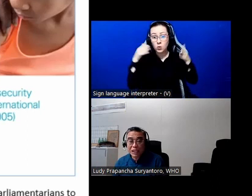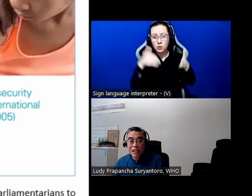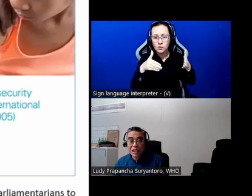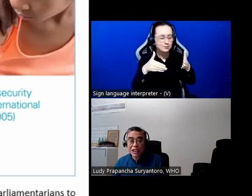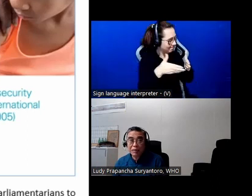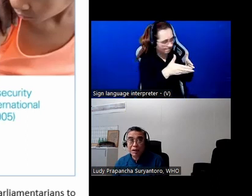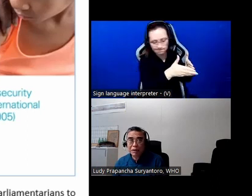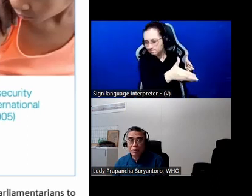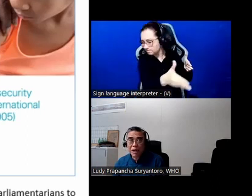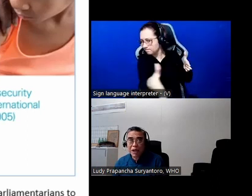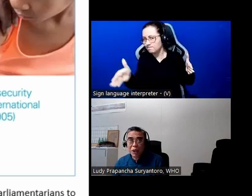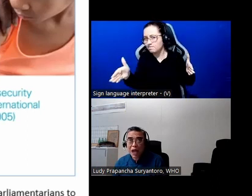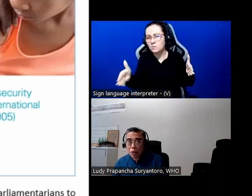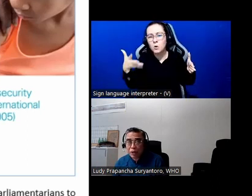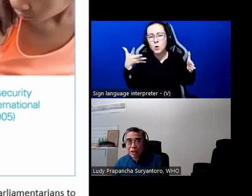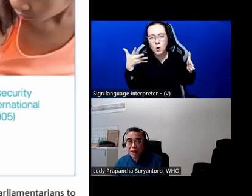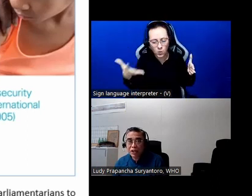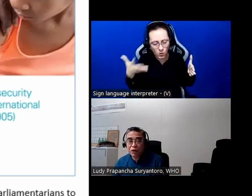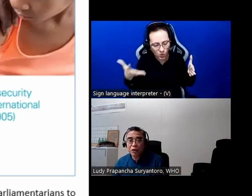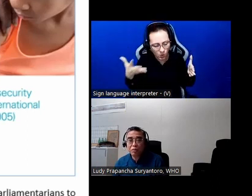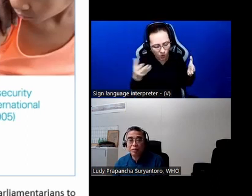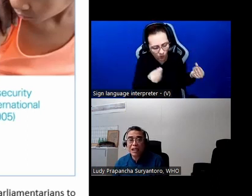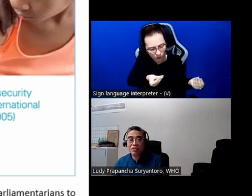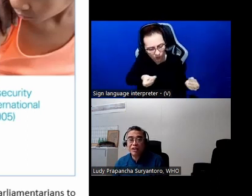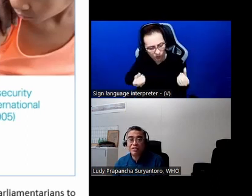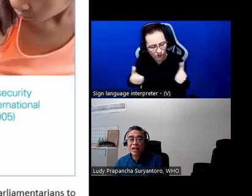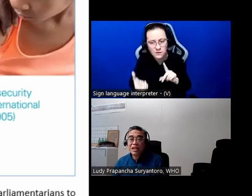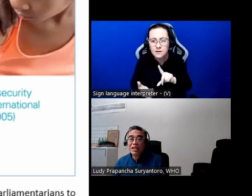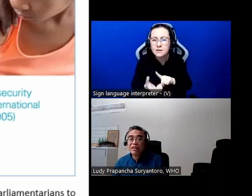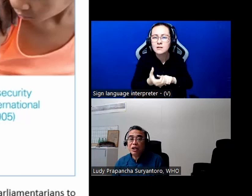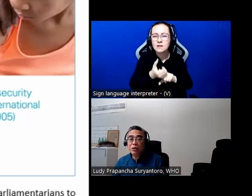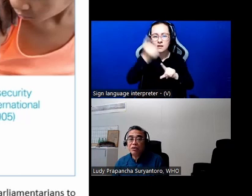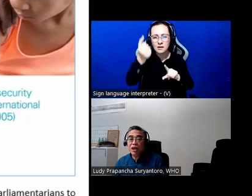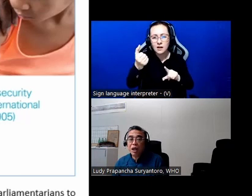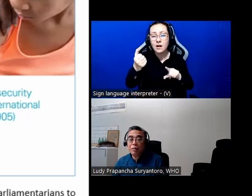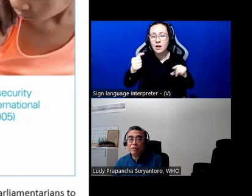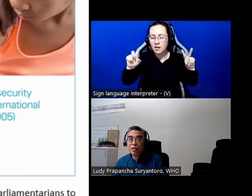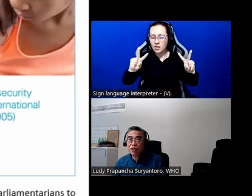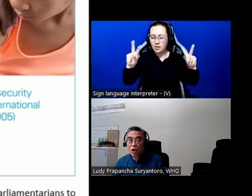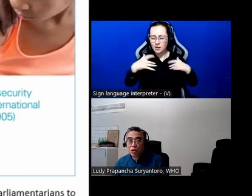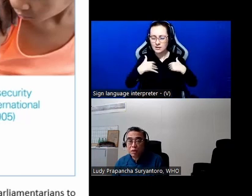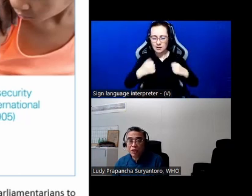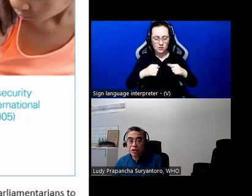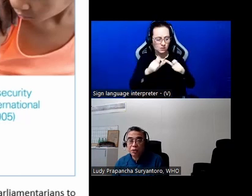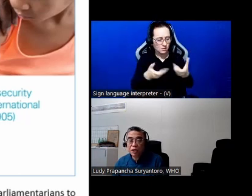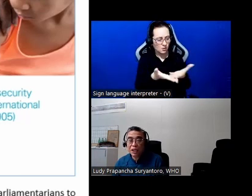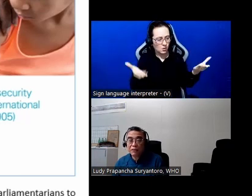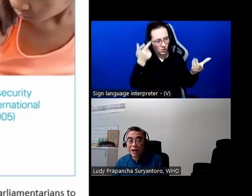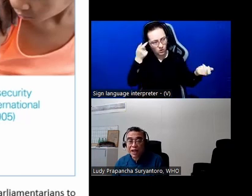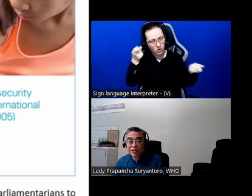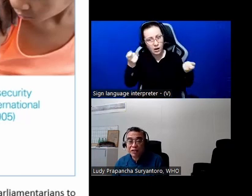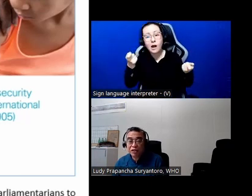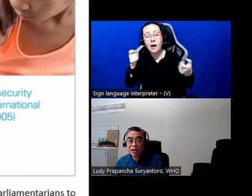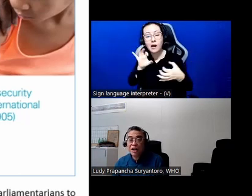output and better way on how we can manage future public health threats. This includes strong collaboration with